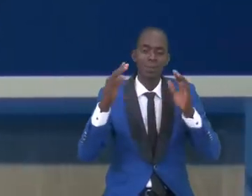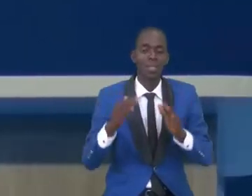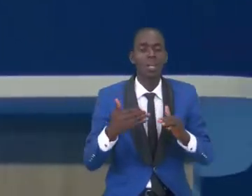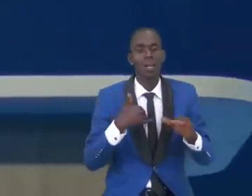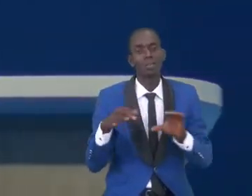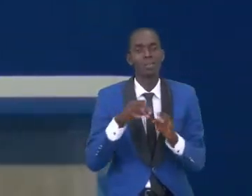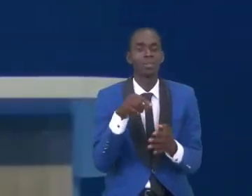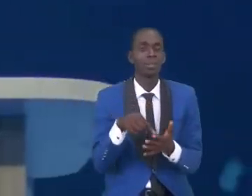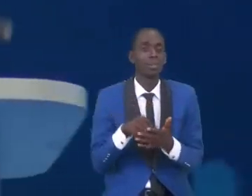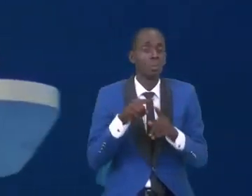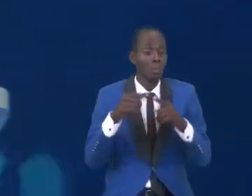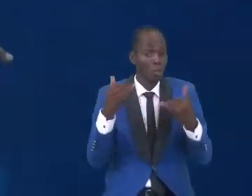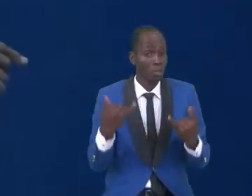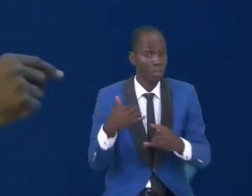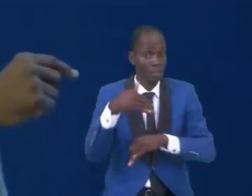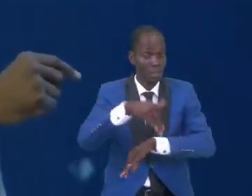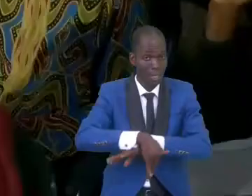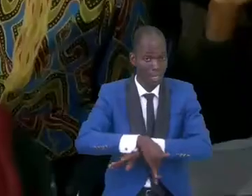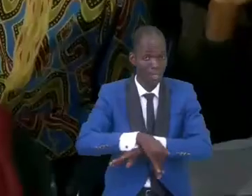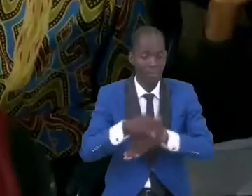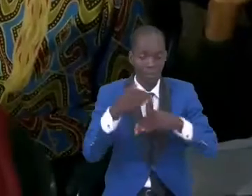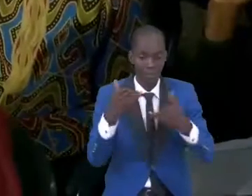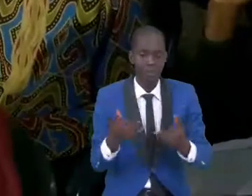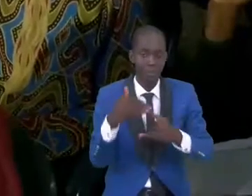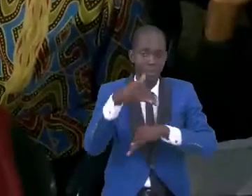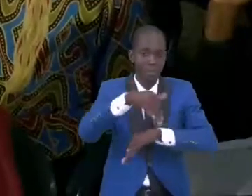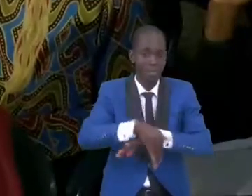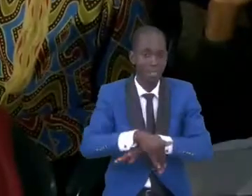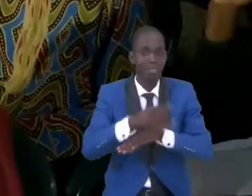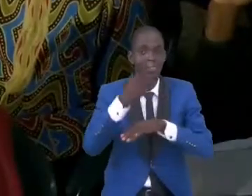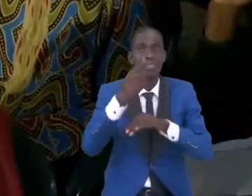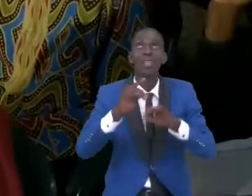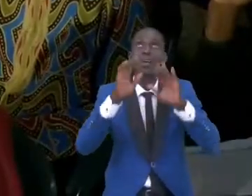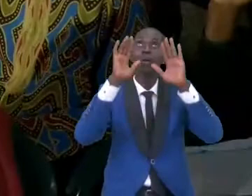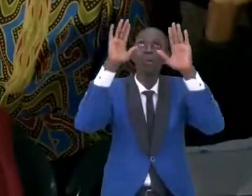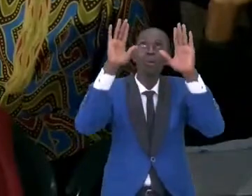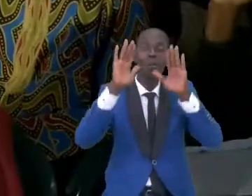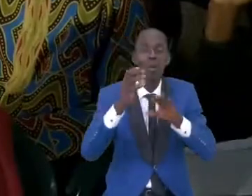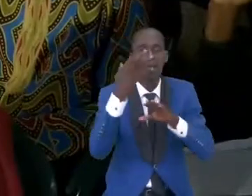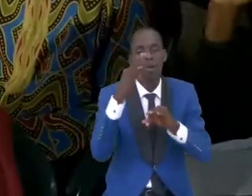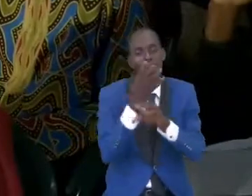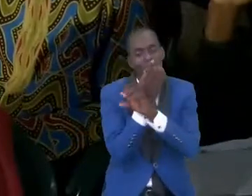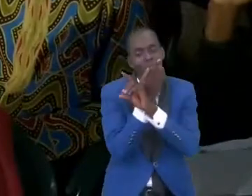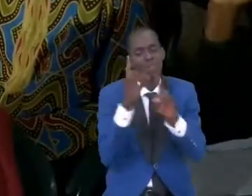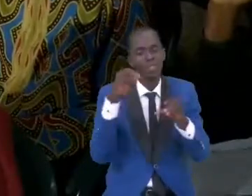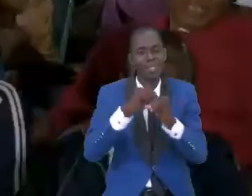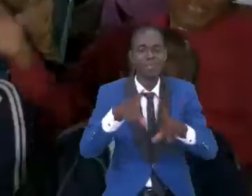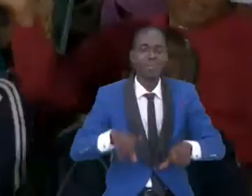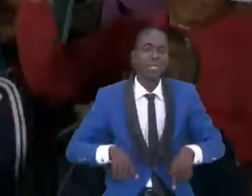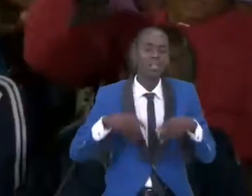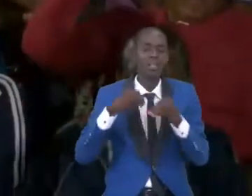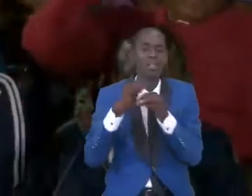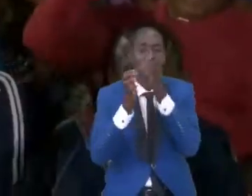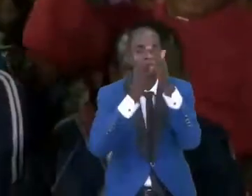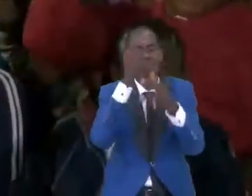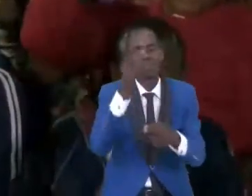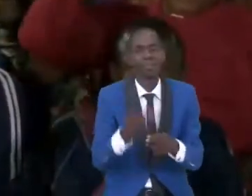tonight, I said tonight, the wonder of deliverance in your life.